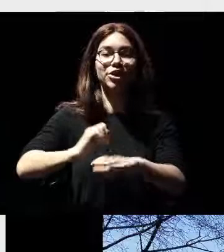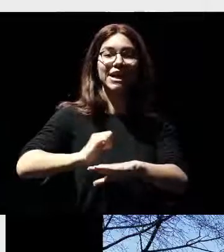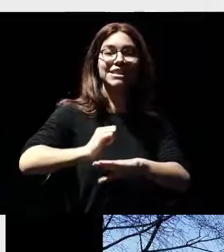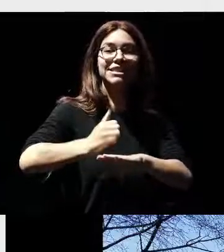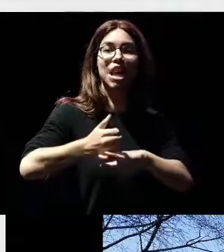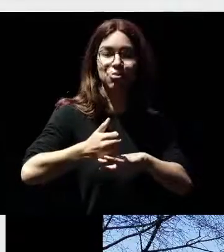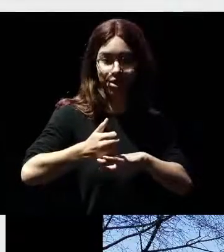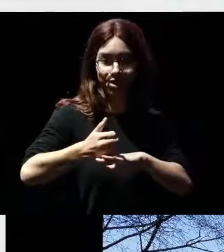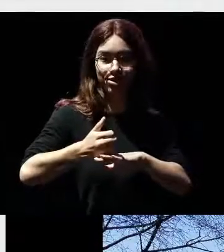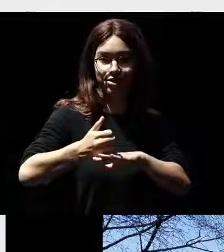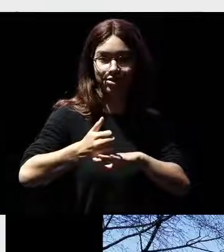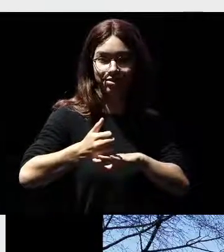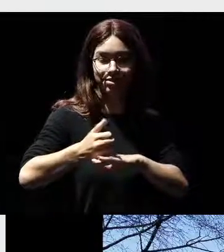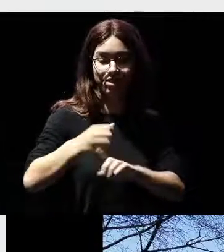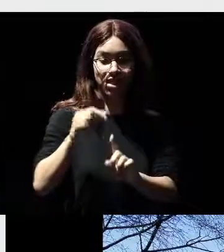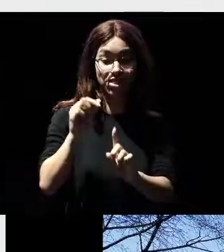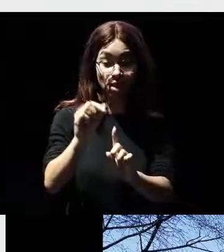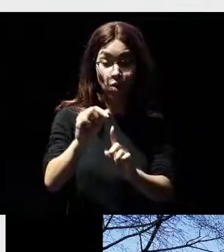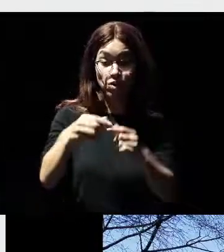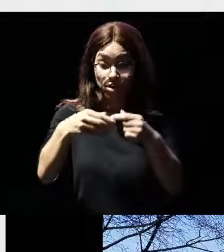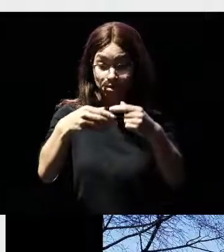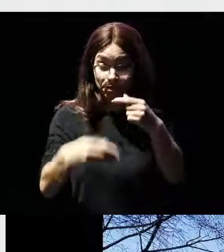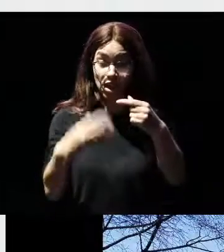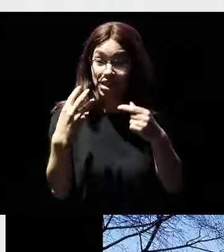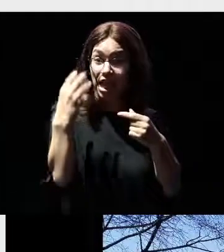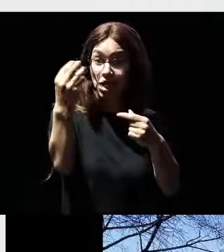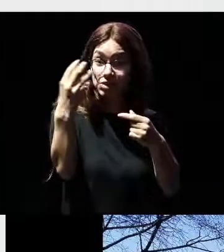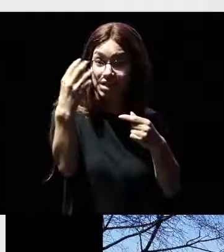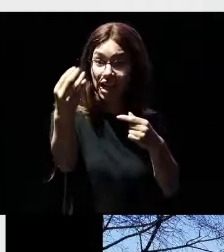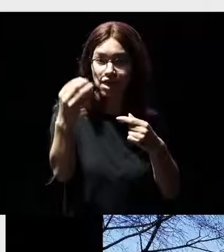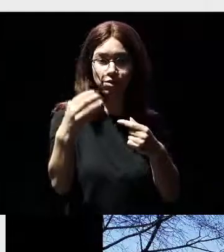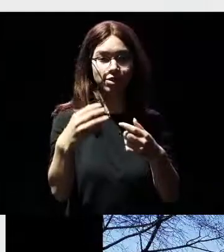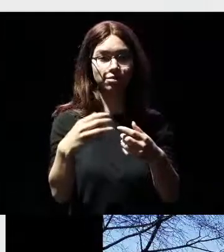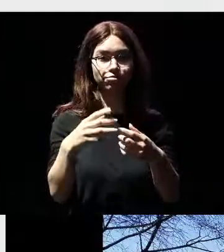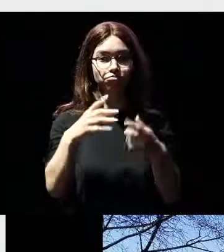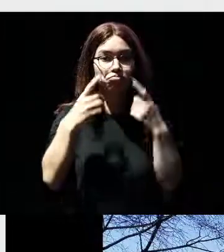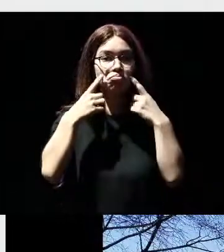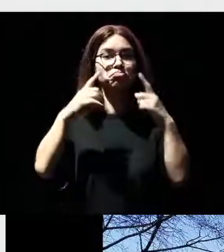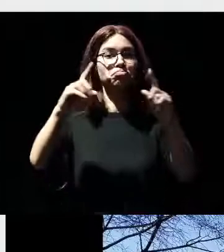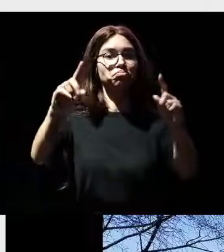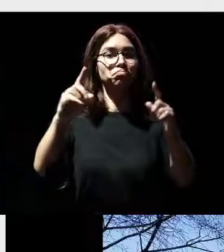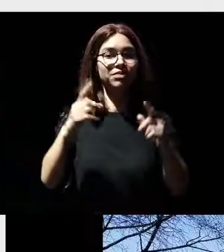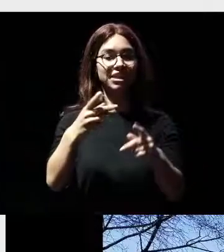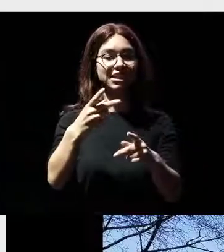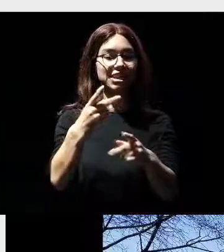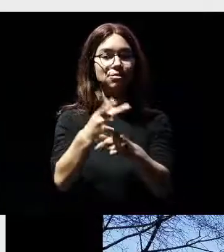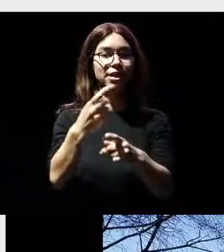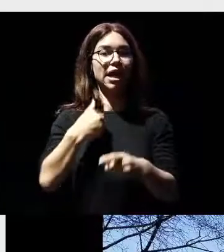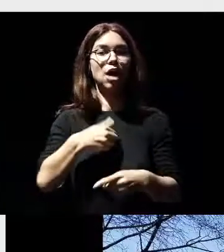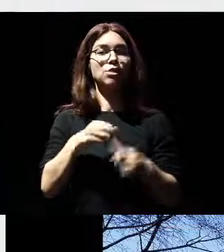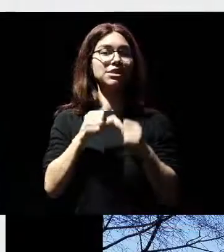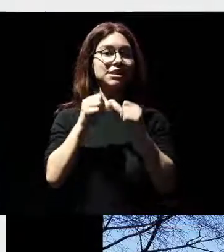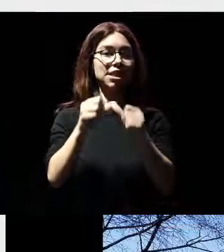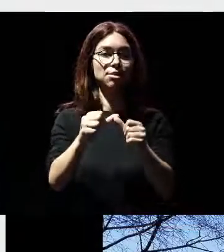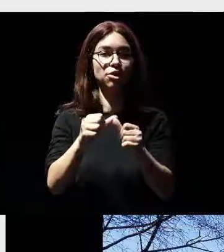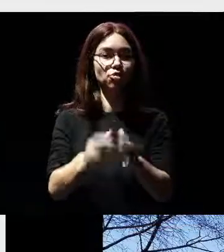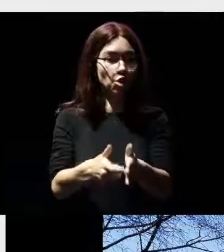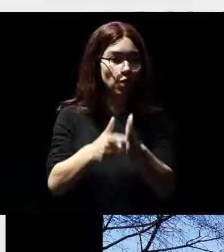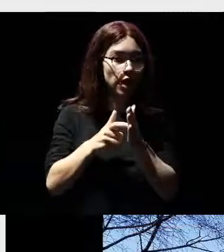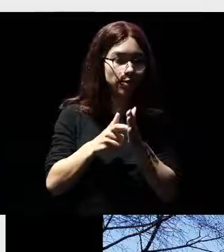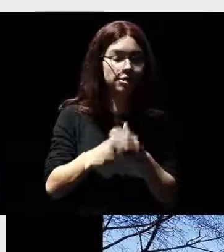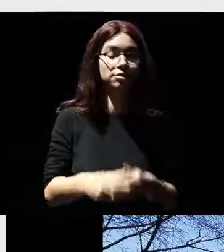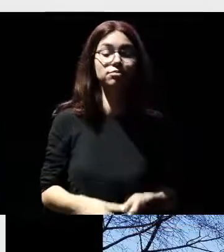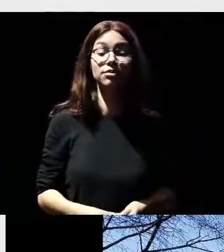establish that they were, the panels, the exterior skin was hitting the sustainability criteria. The building is